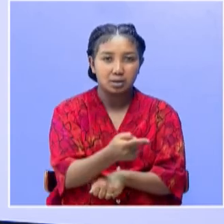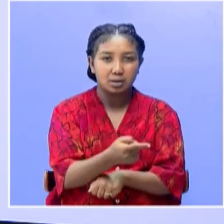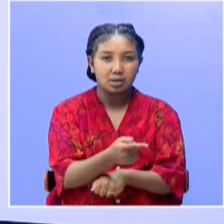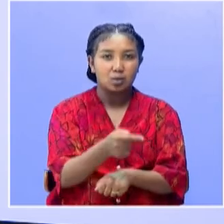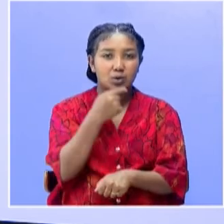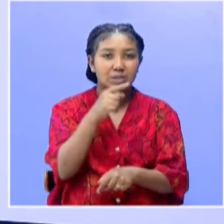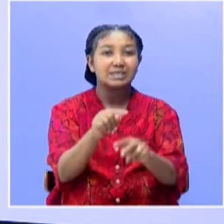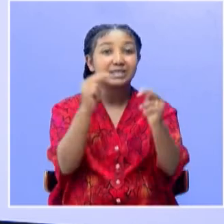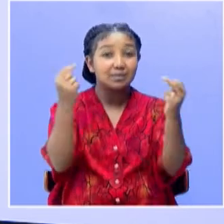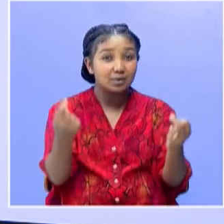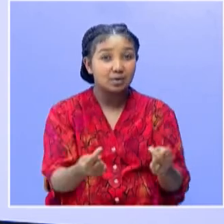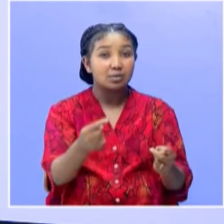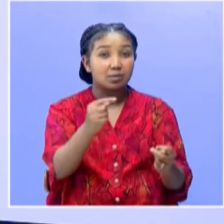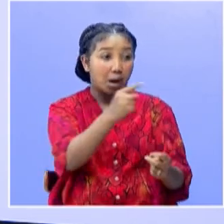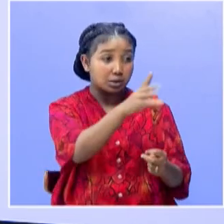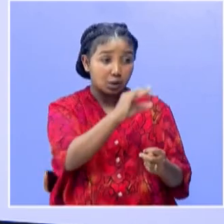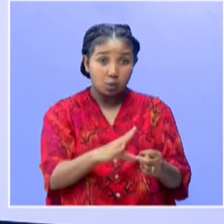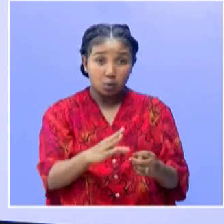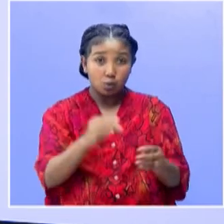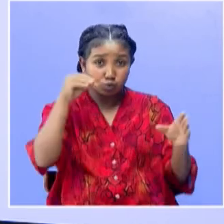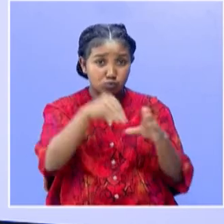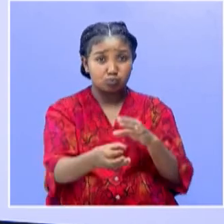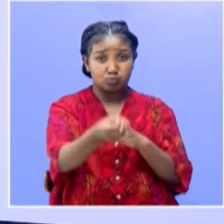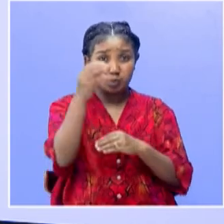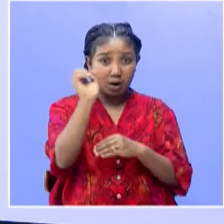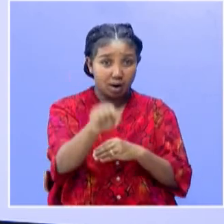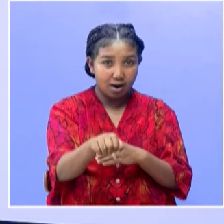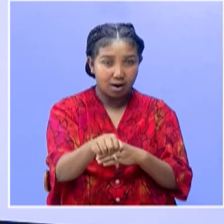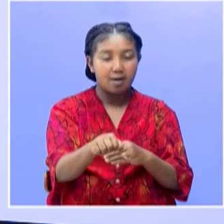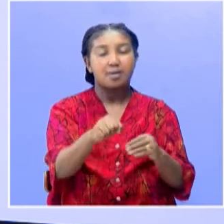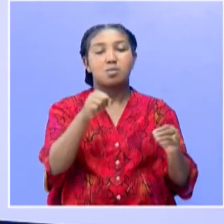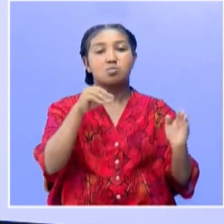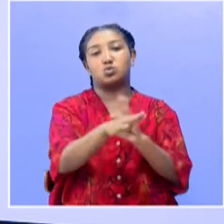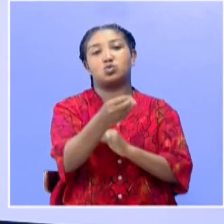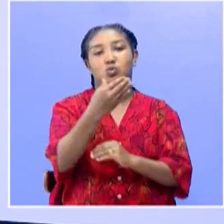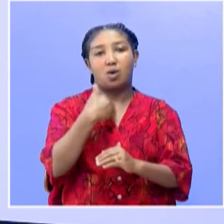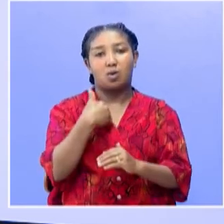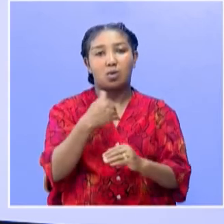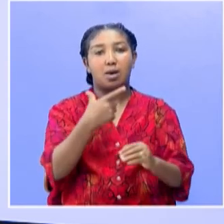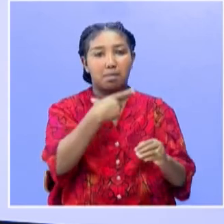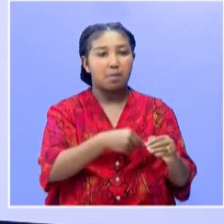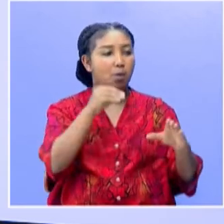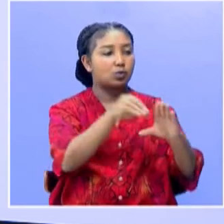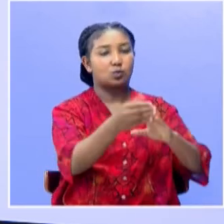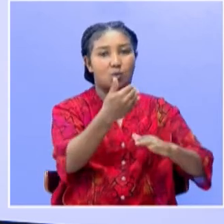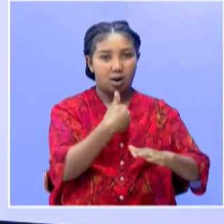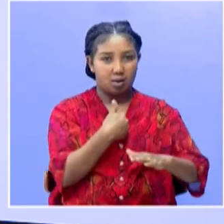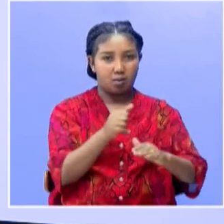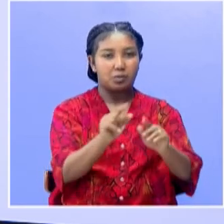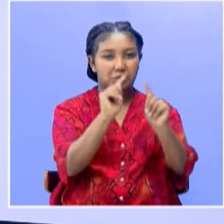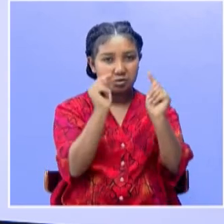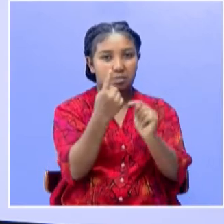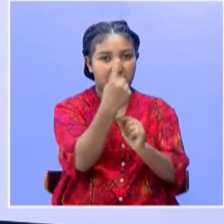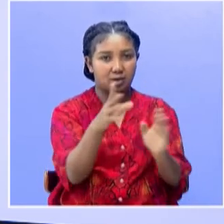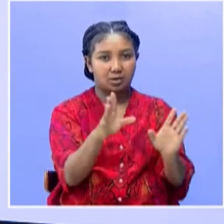when you say team, are you talking about someone? No, we are talking about what? the members that are collected under